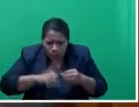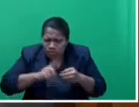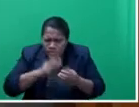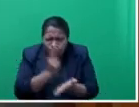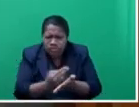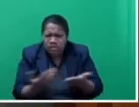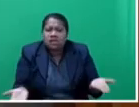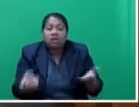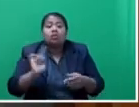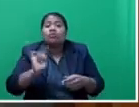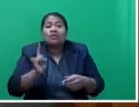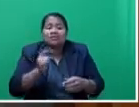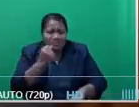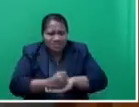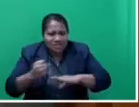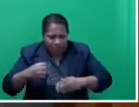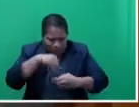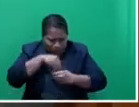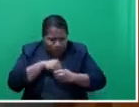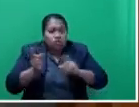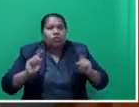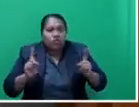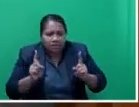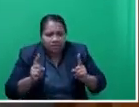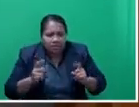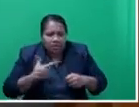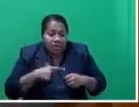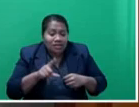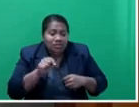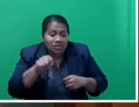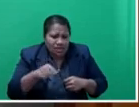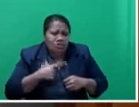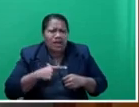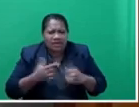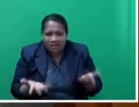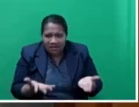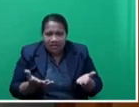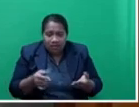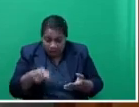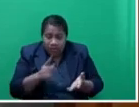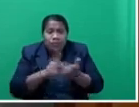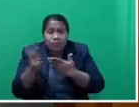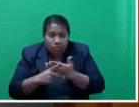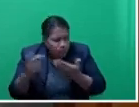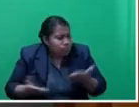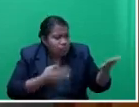is the government's intent in having to transfer those programs to the